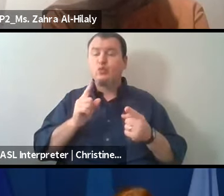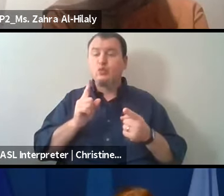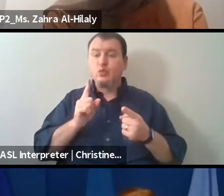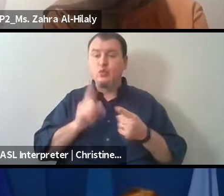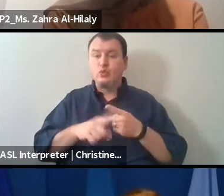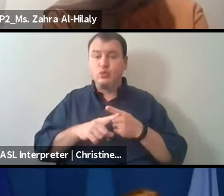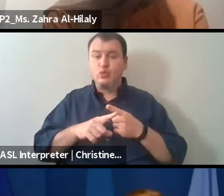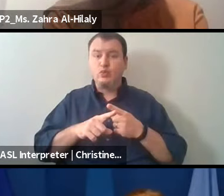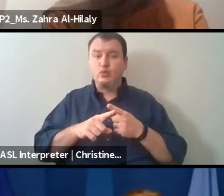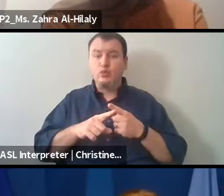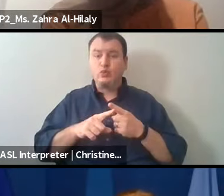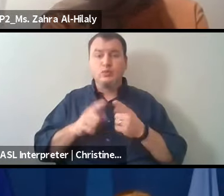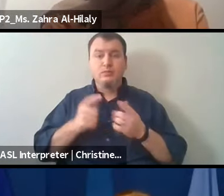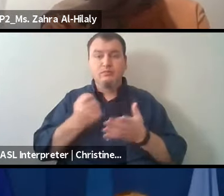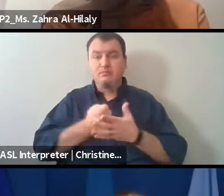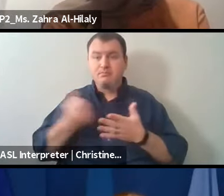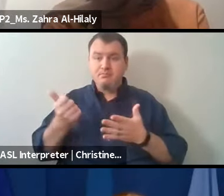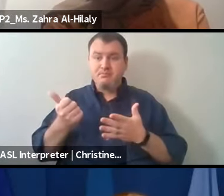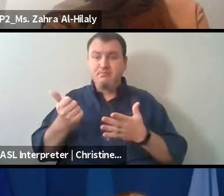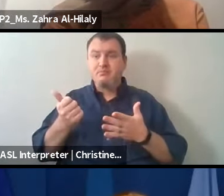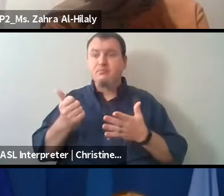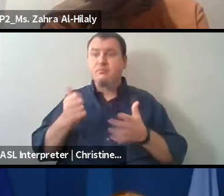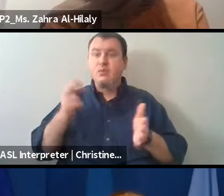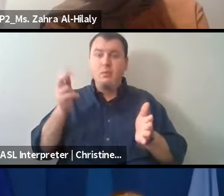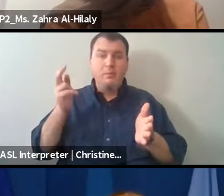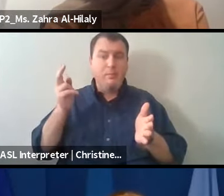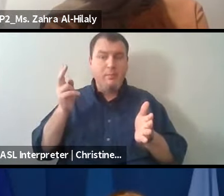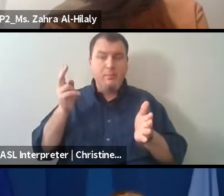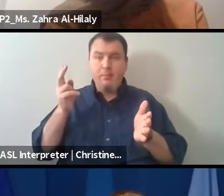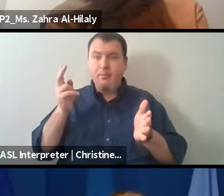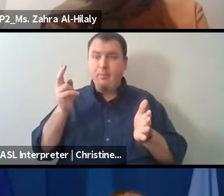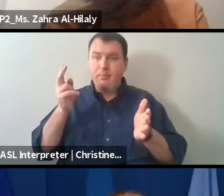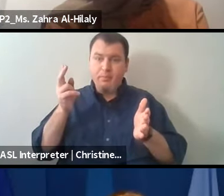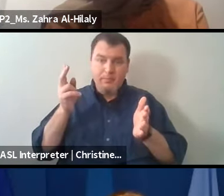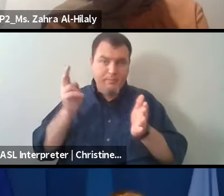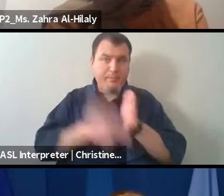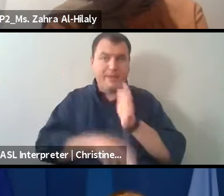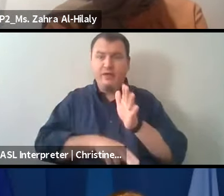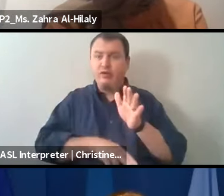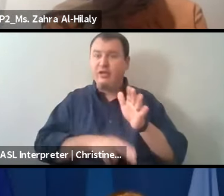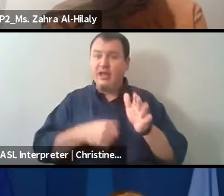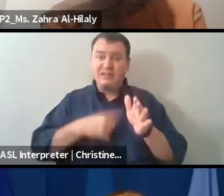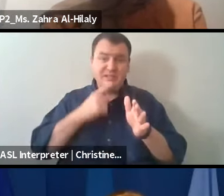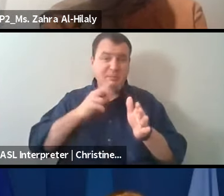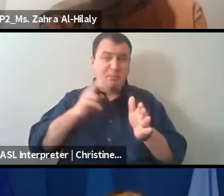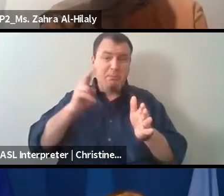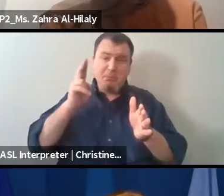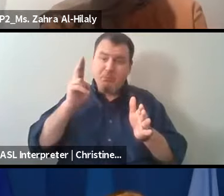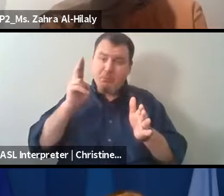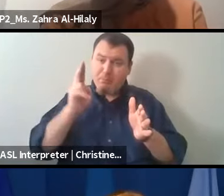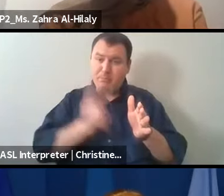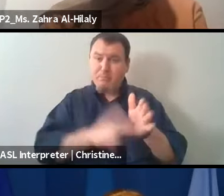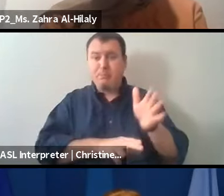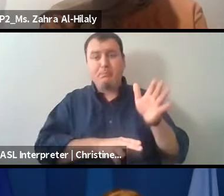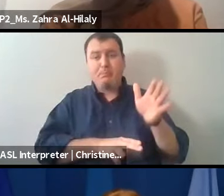do away, to bury? I say bury patriarchy first,